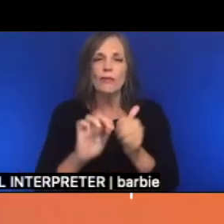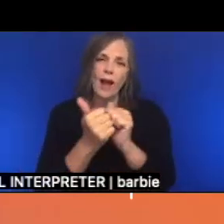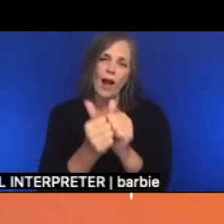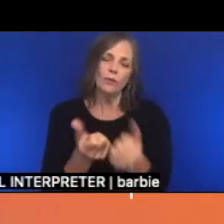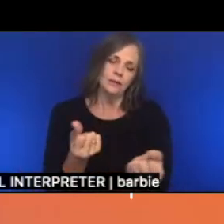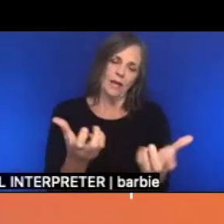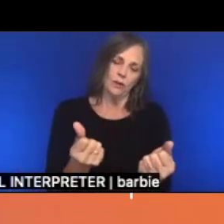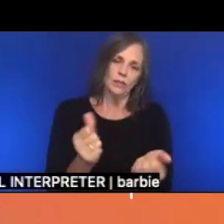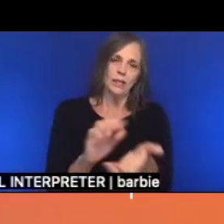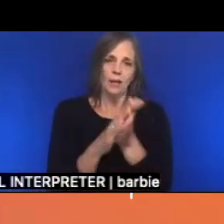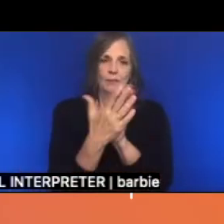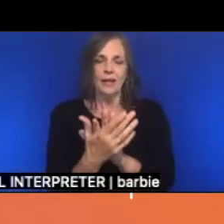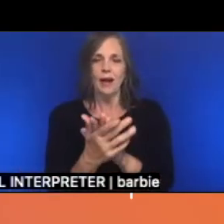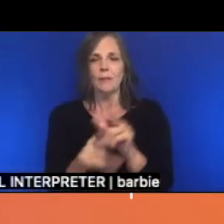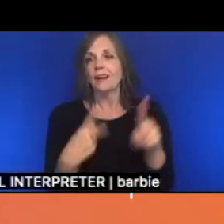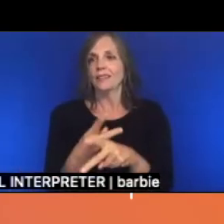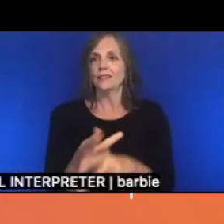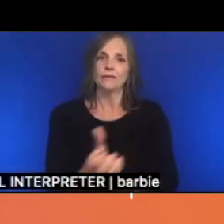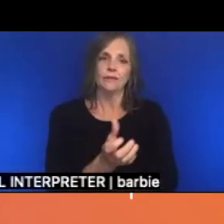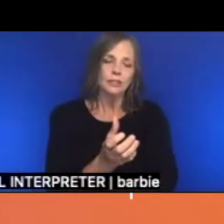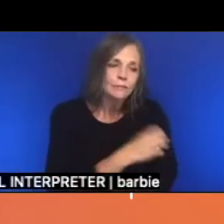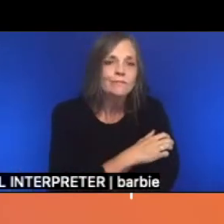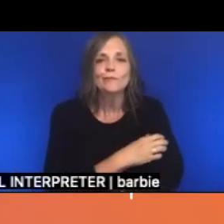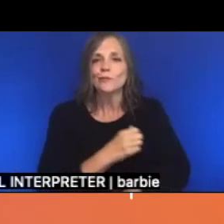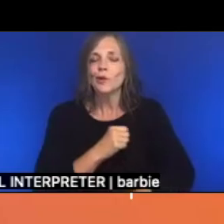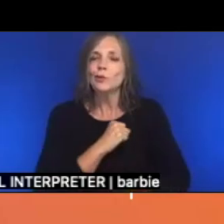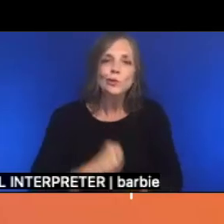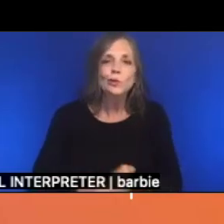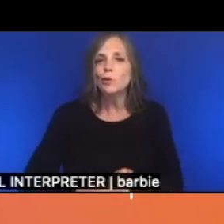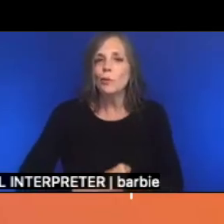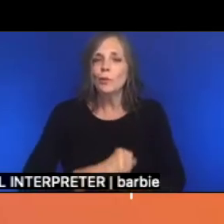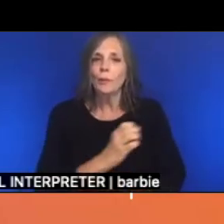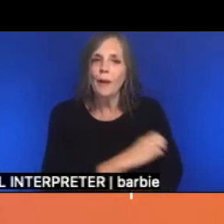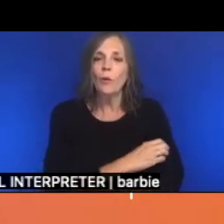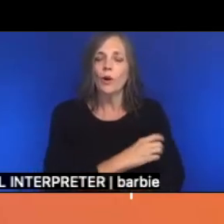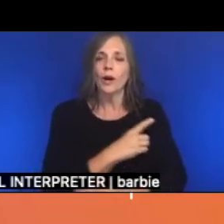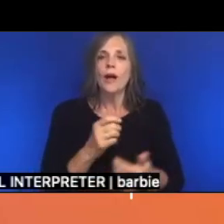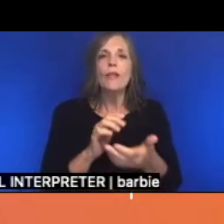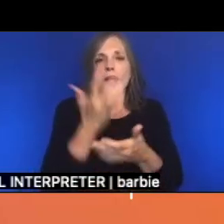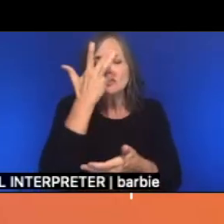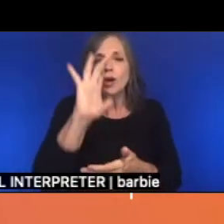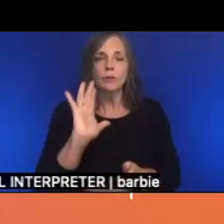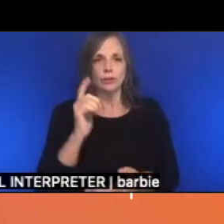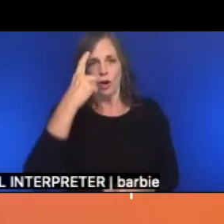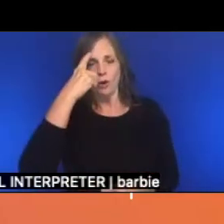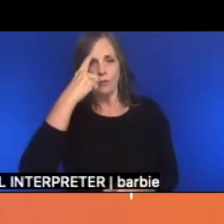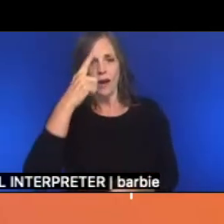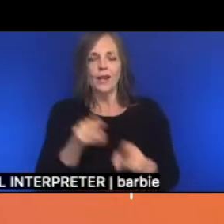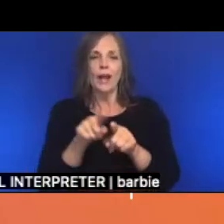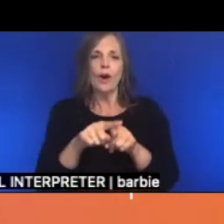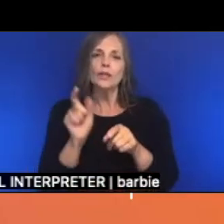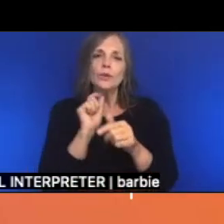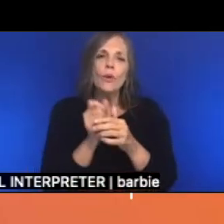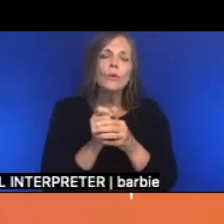can become a kind of a superpower, one that sharpens our brain and also expands our empathy and helps us